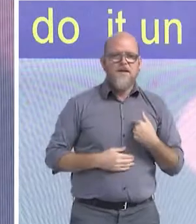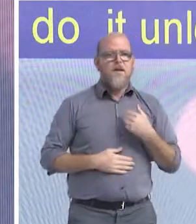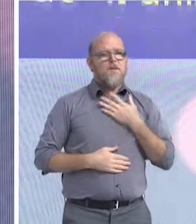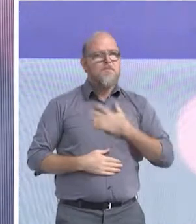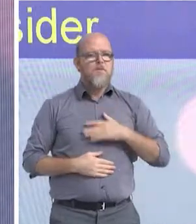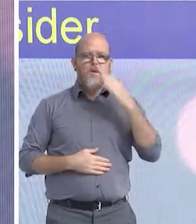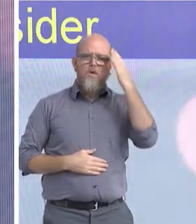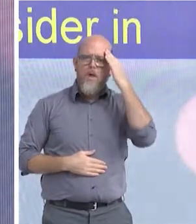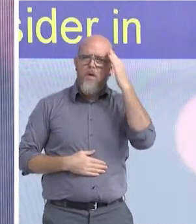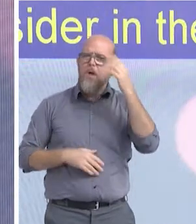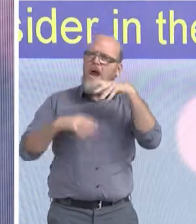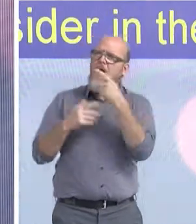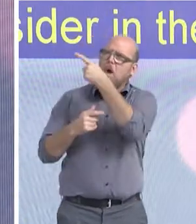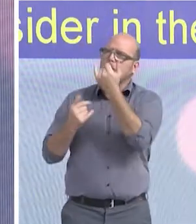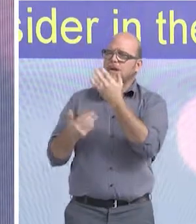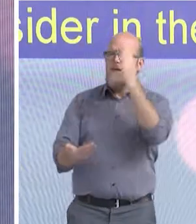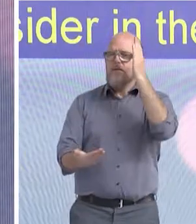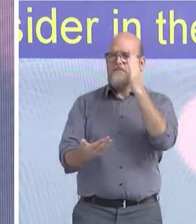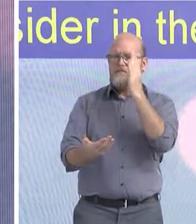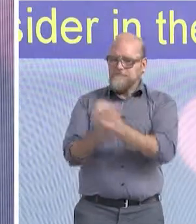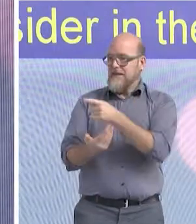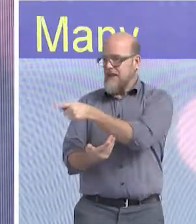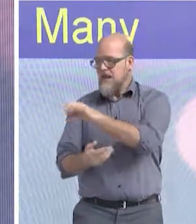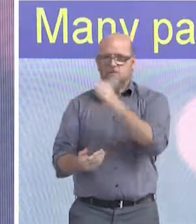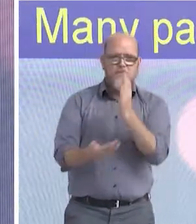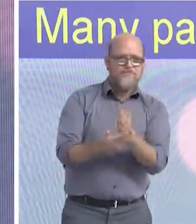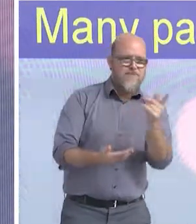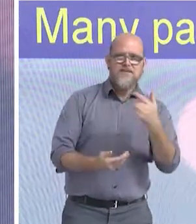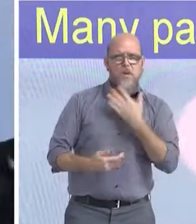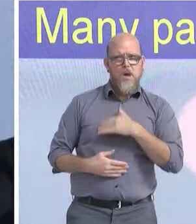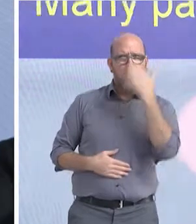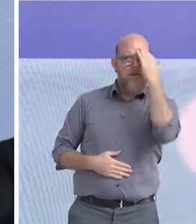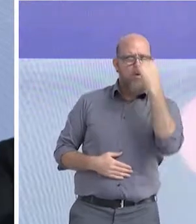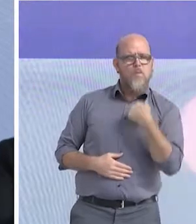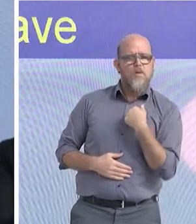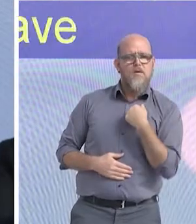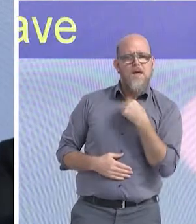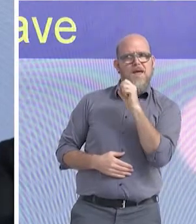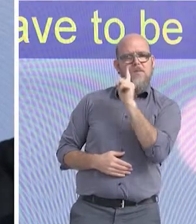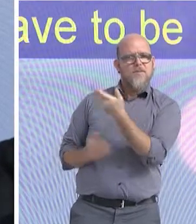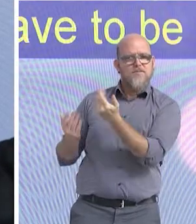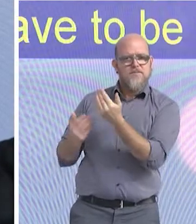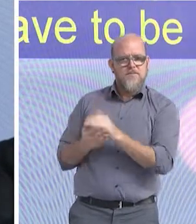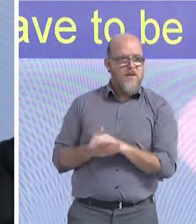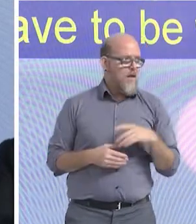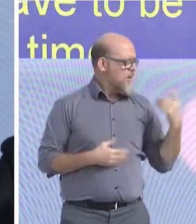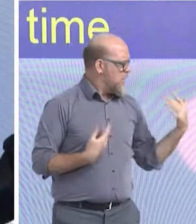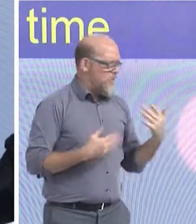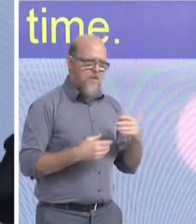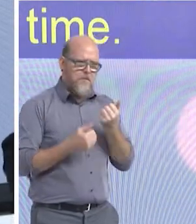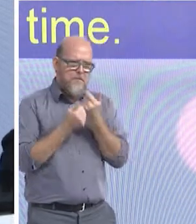the EU. So many parts of the jigsaw puzzle have to be worked at the same time, Emily. My final question to you is this. You